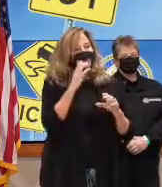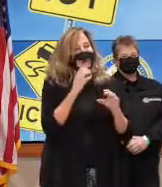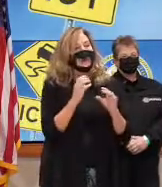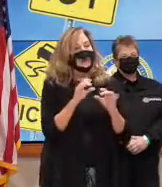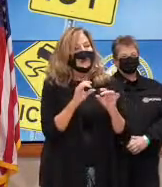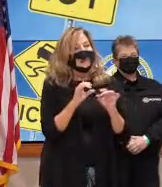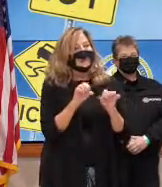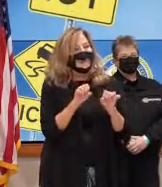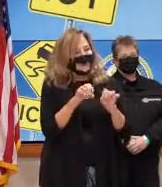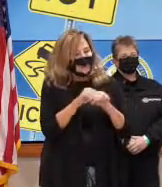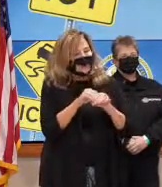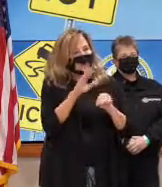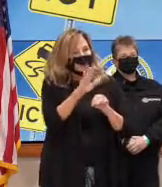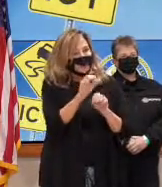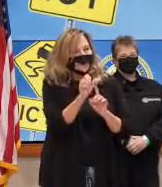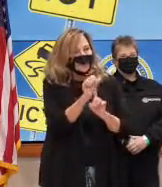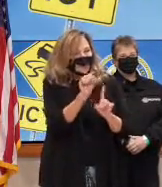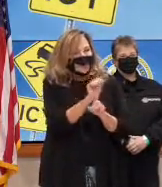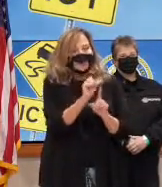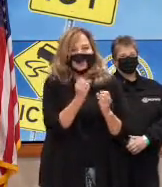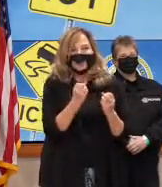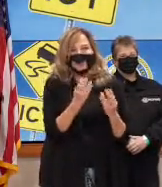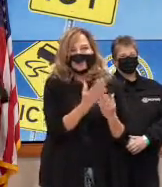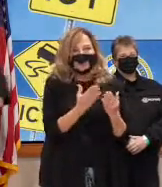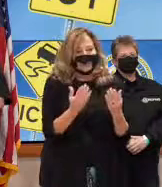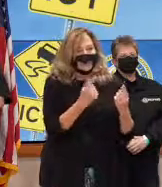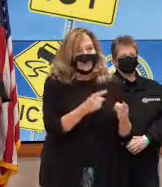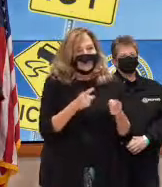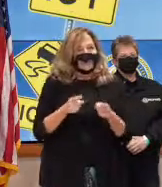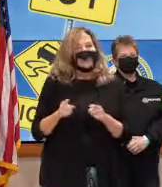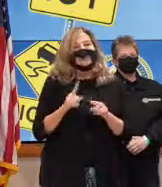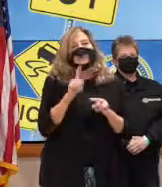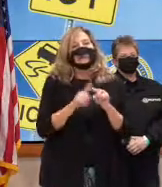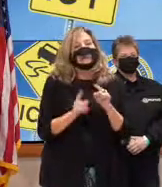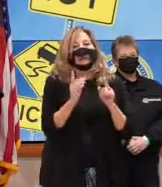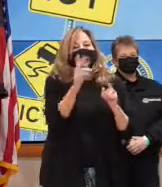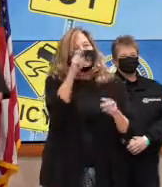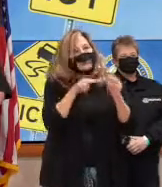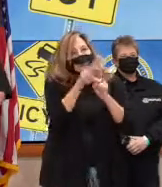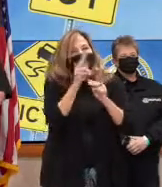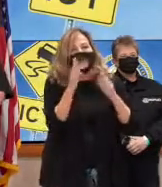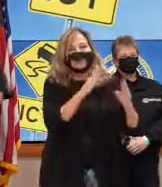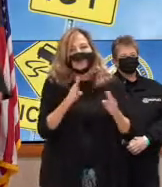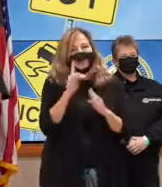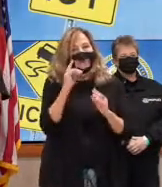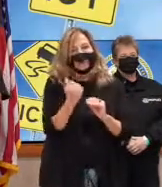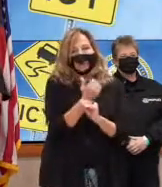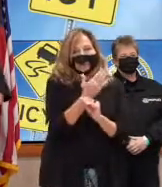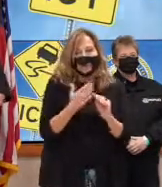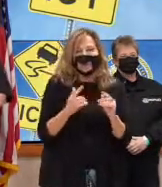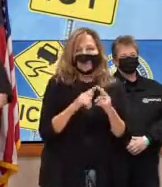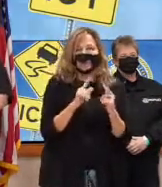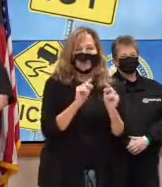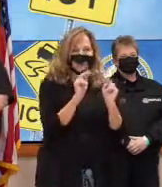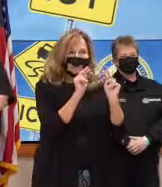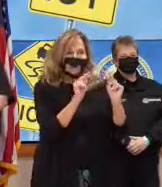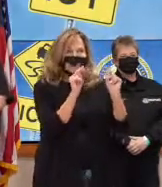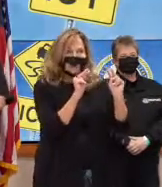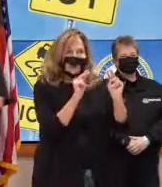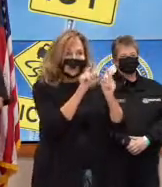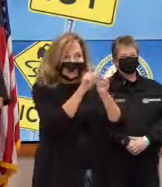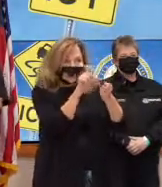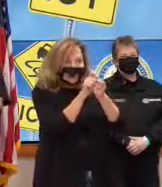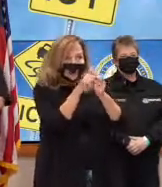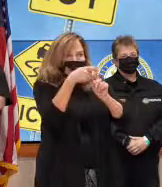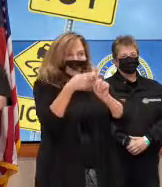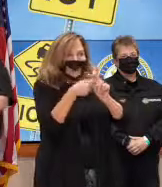This is a fast-changing situation. No model is perfect, and all of us are watching multiple predictions. So stay tuned, and we